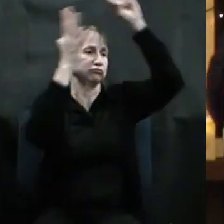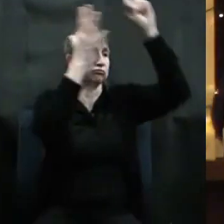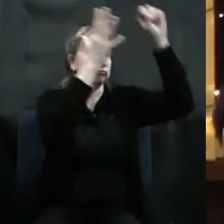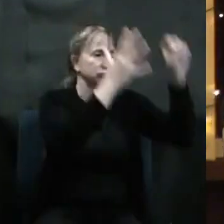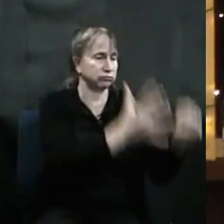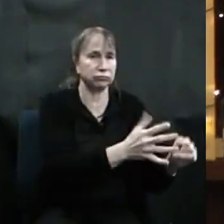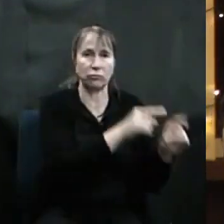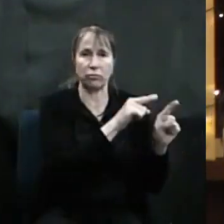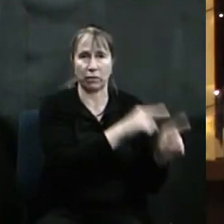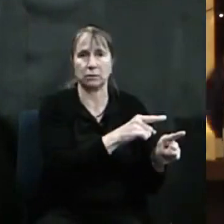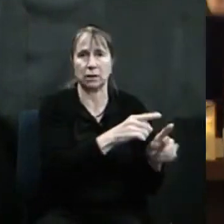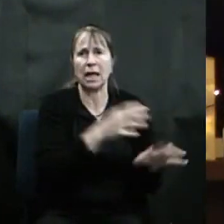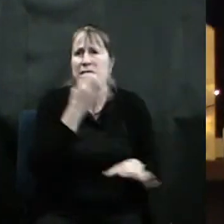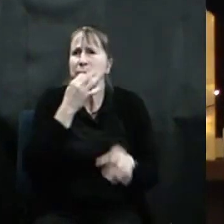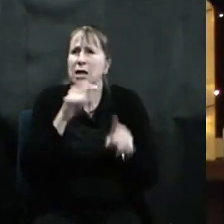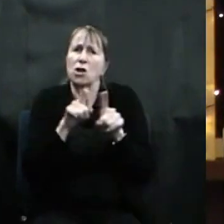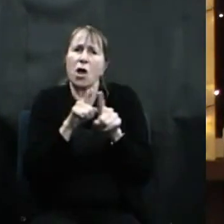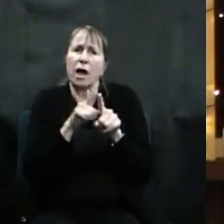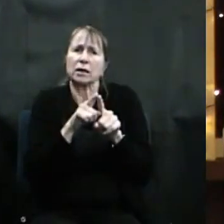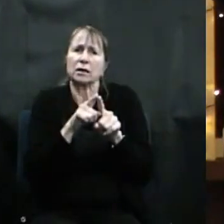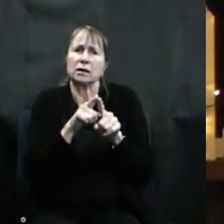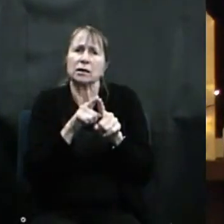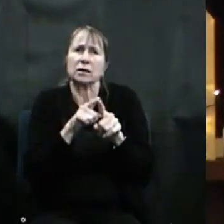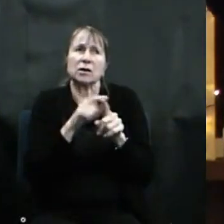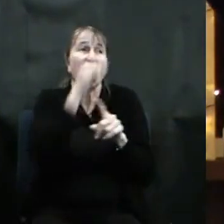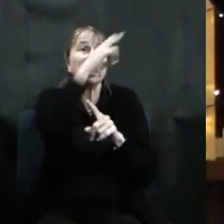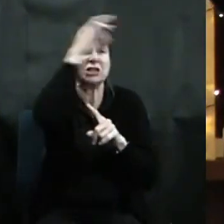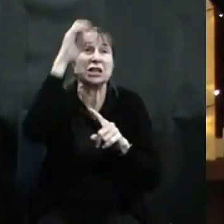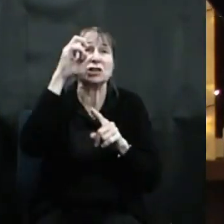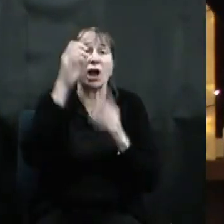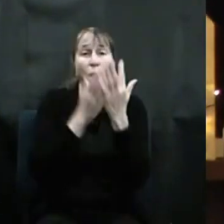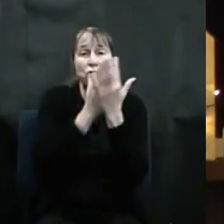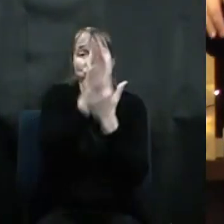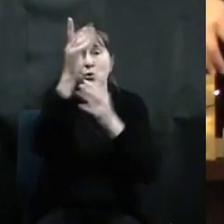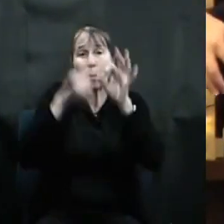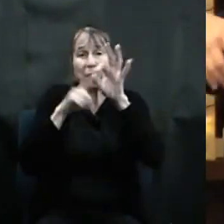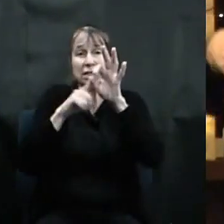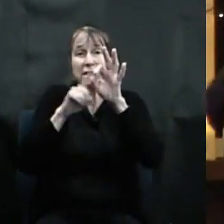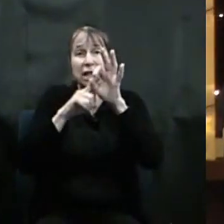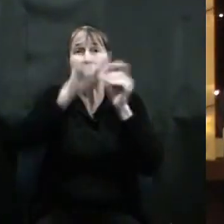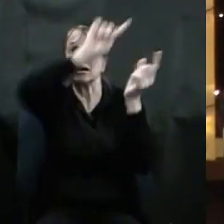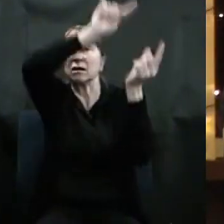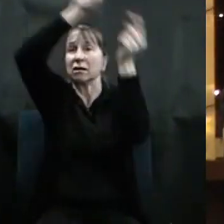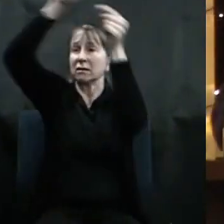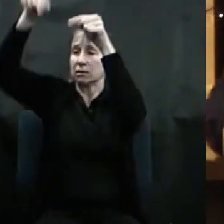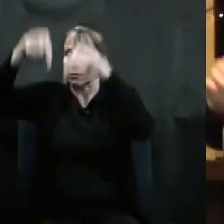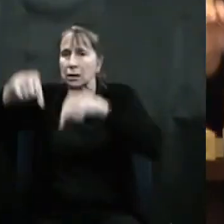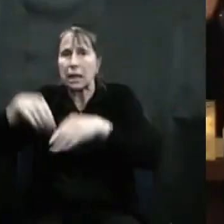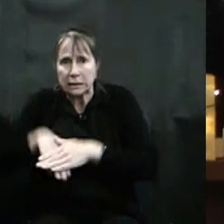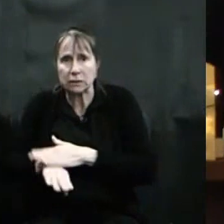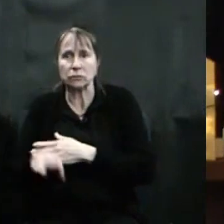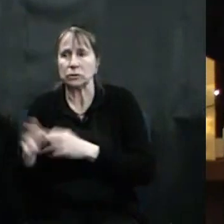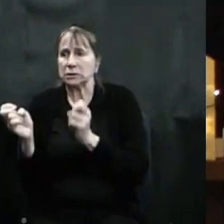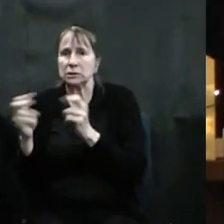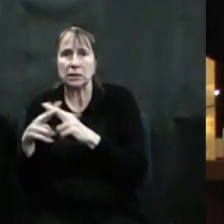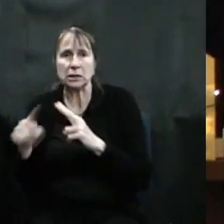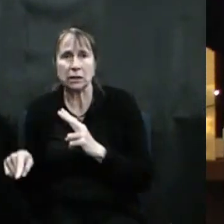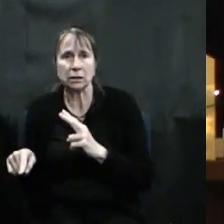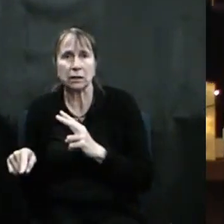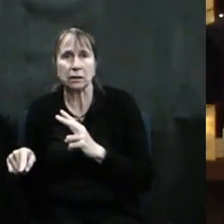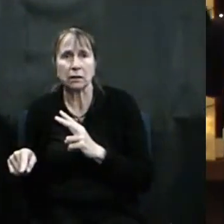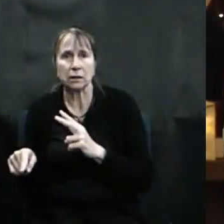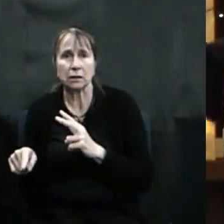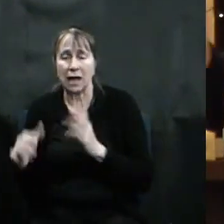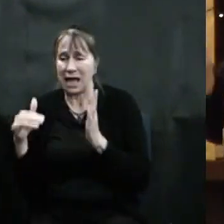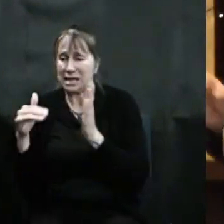at Queensland. They've come through the forest, down all the way to Macquarie Street. And now there's a revolutionary guard